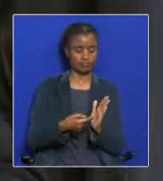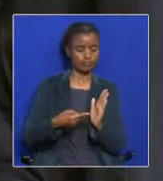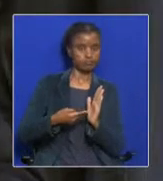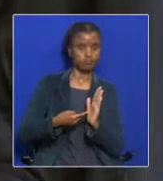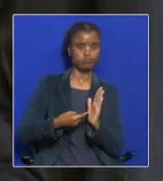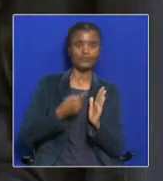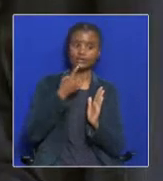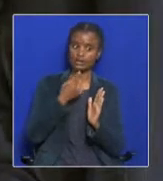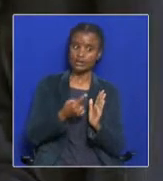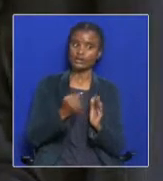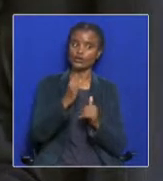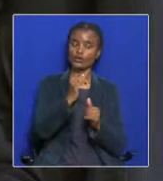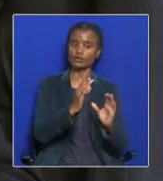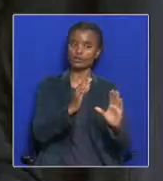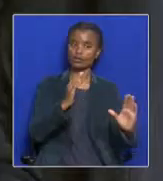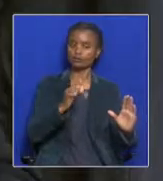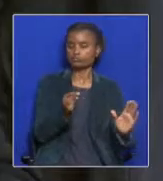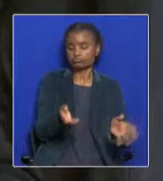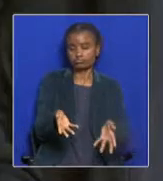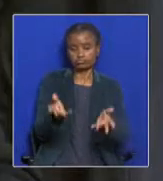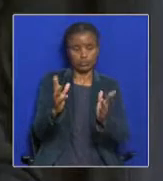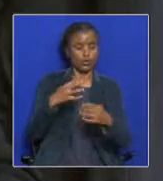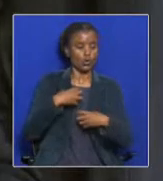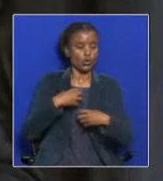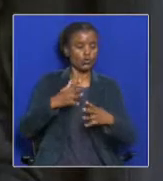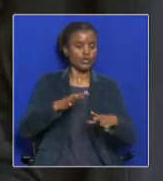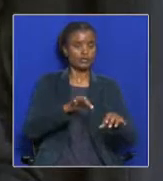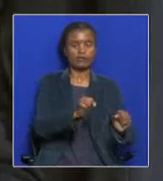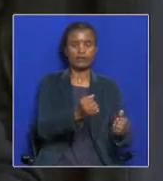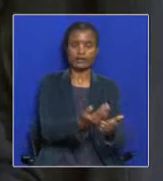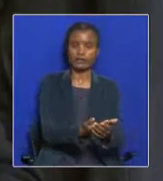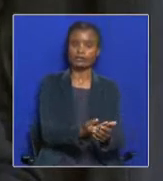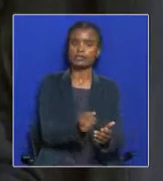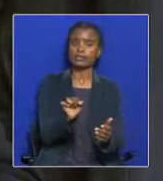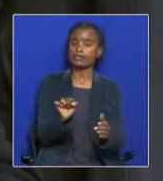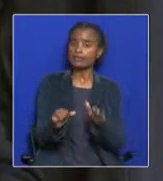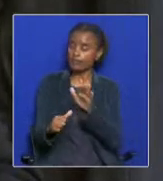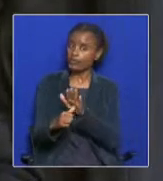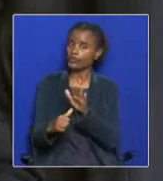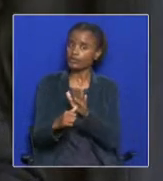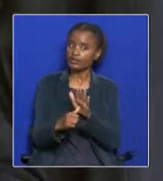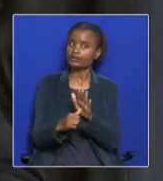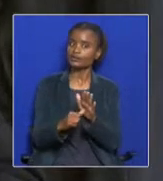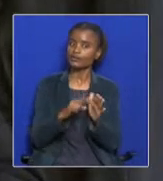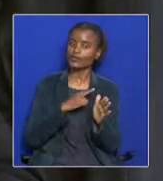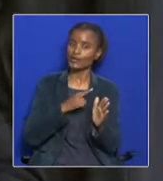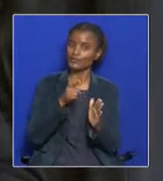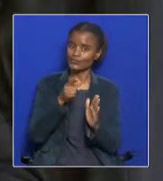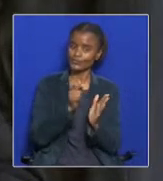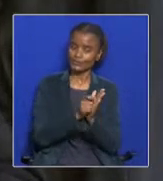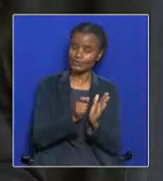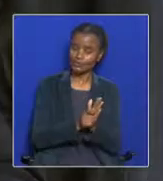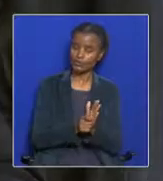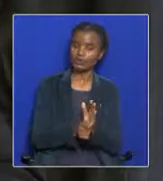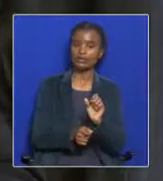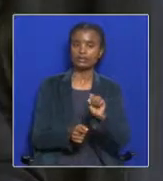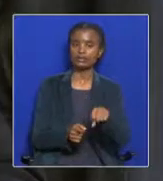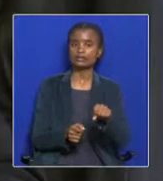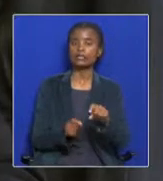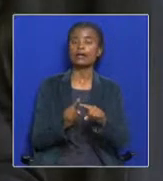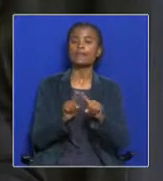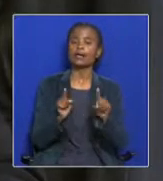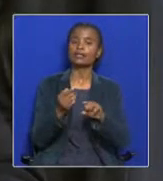So it is of sufficient significance. That's why you record it. yes. There is no record of a prior decision